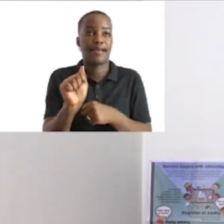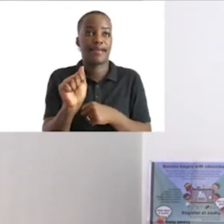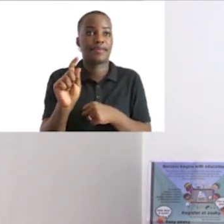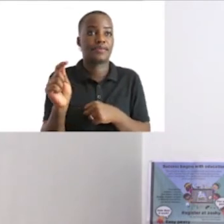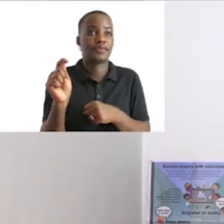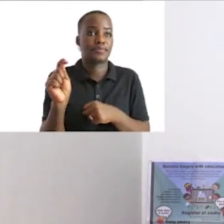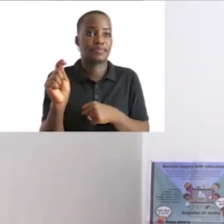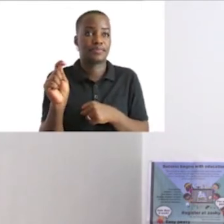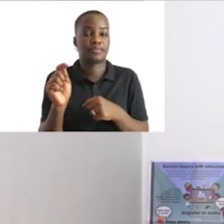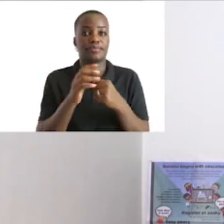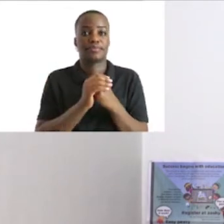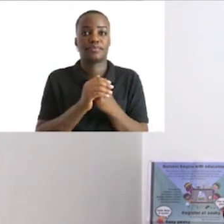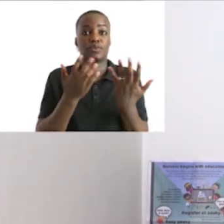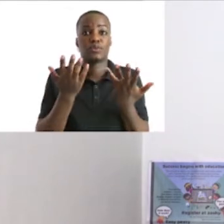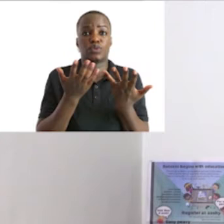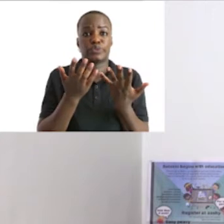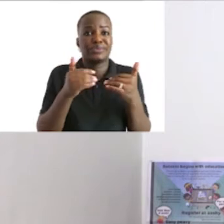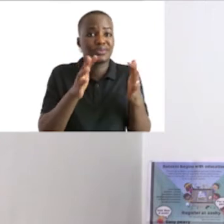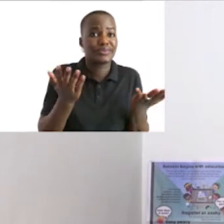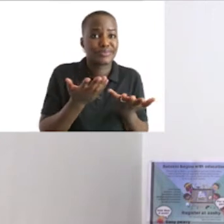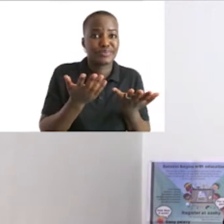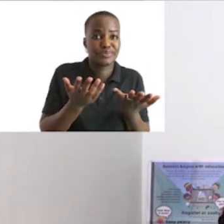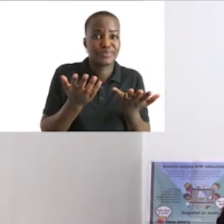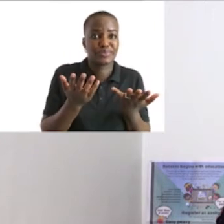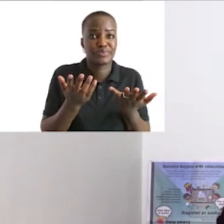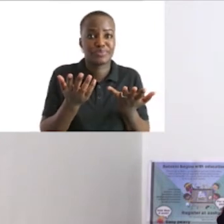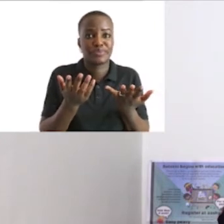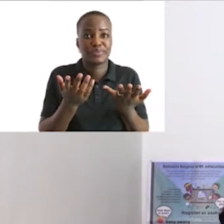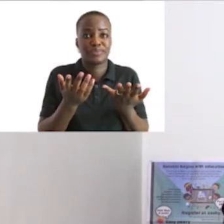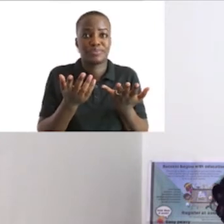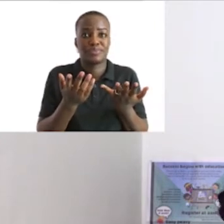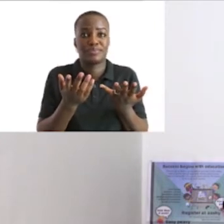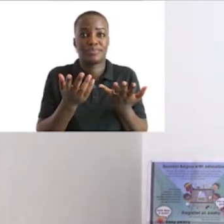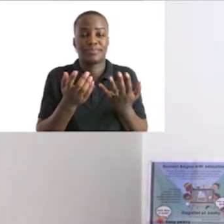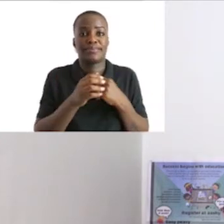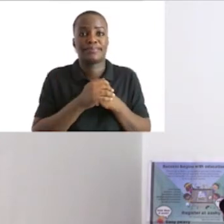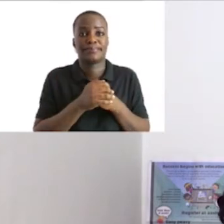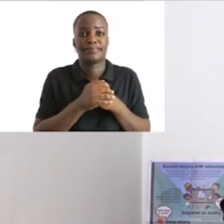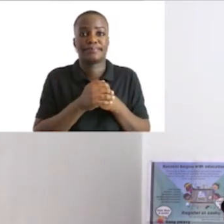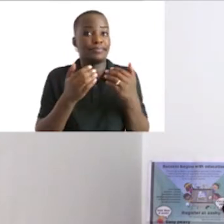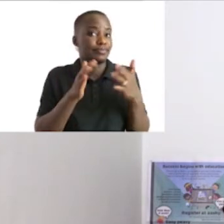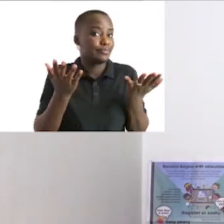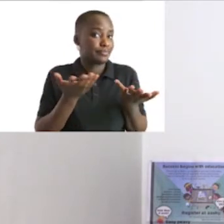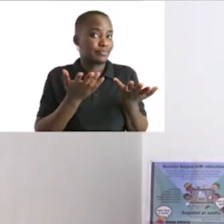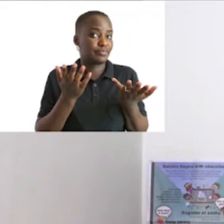t. So where are we going to start? I'd like you to point where we are going to start for the word